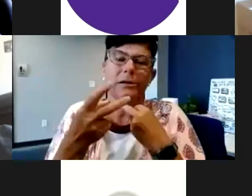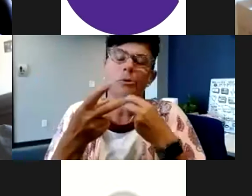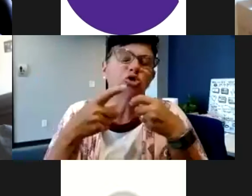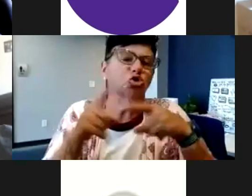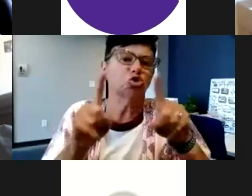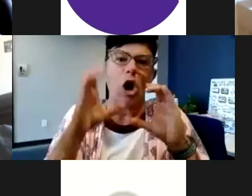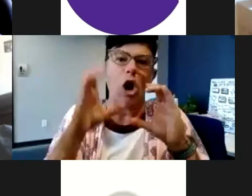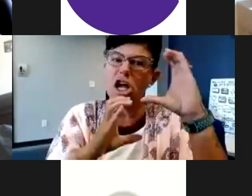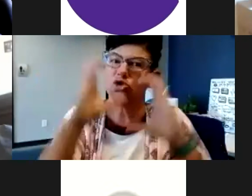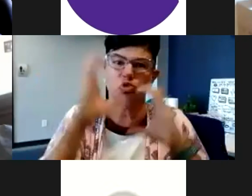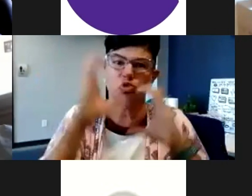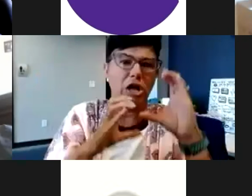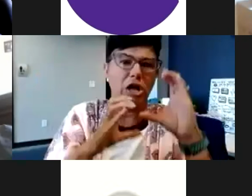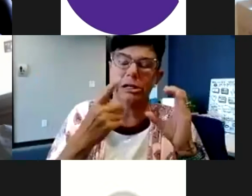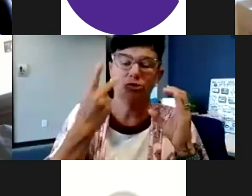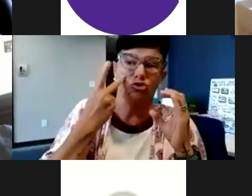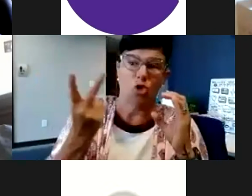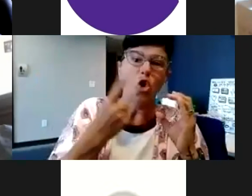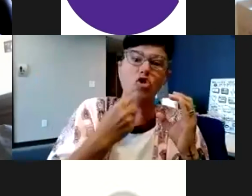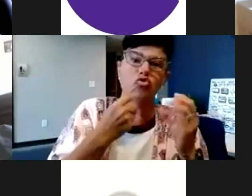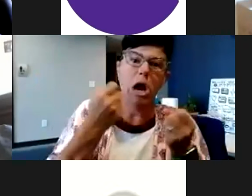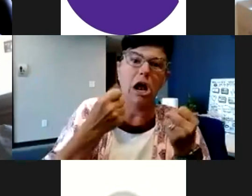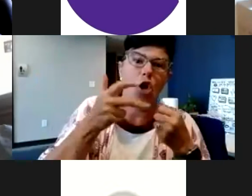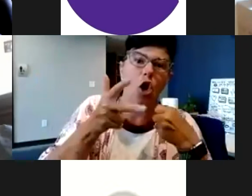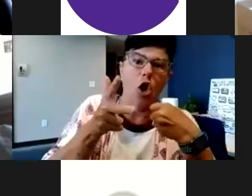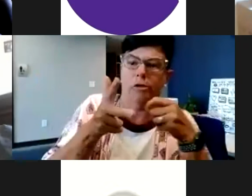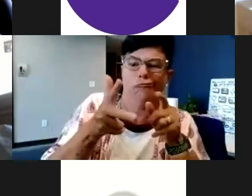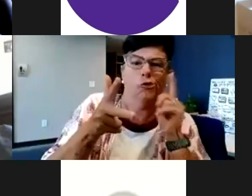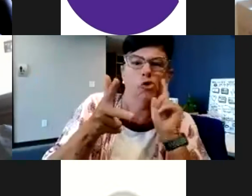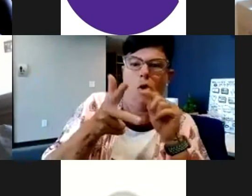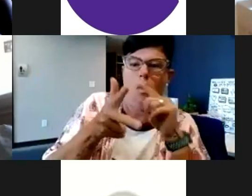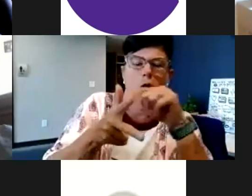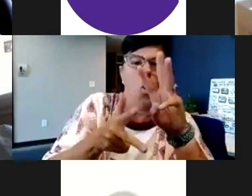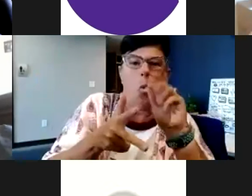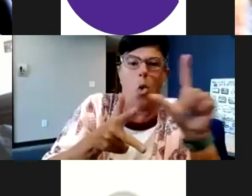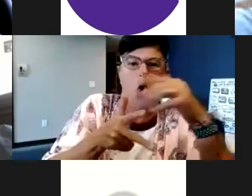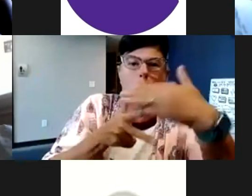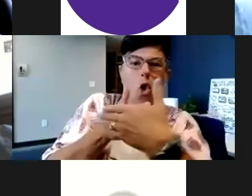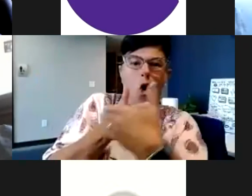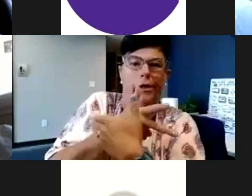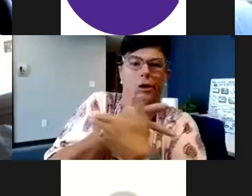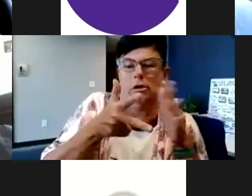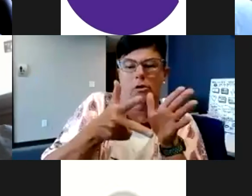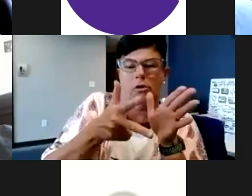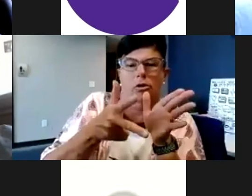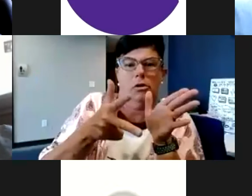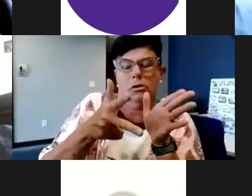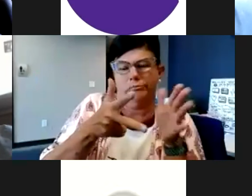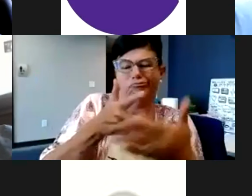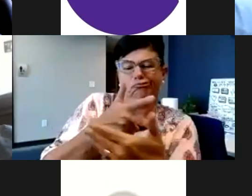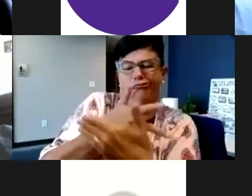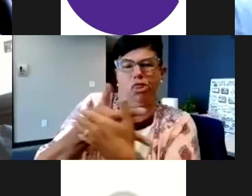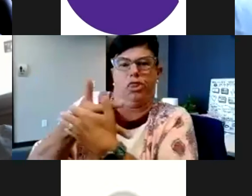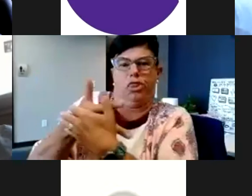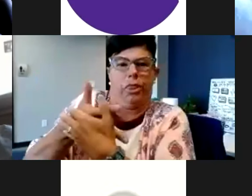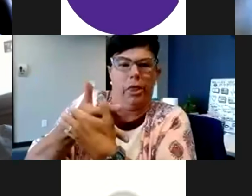but there was a crash. And anyway, during the conversation, they saw that there was a driver had